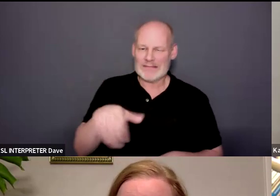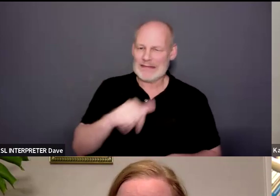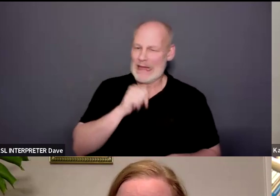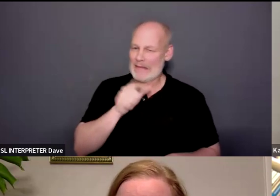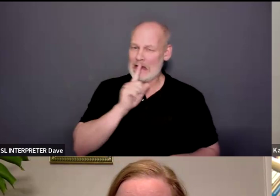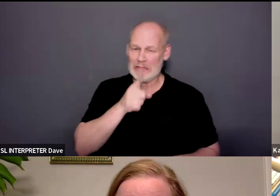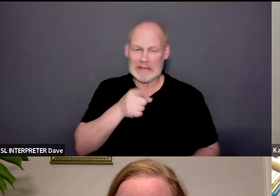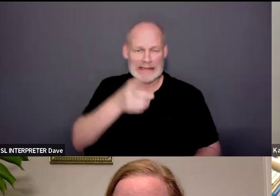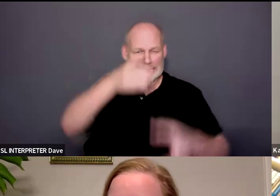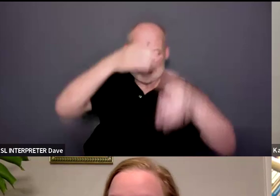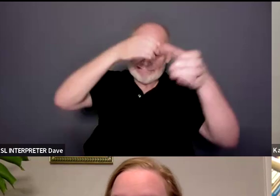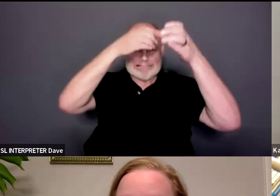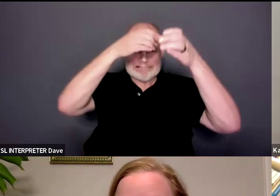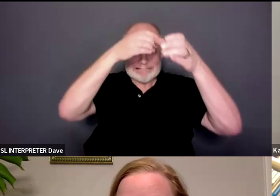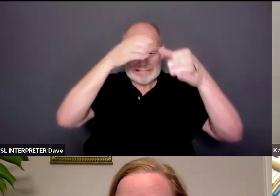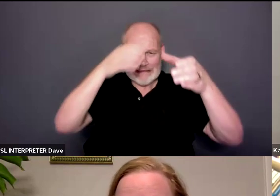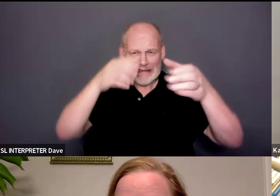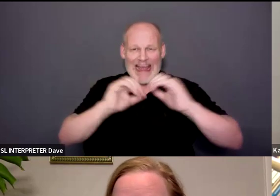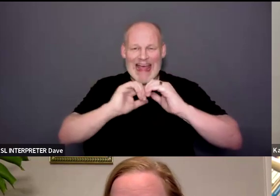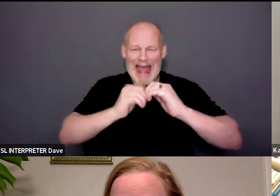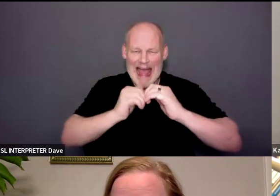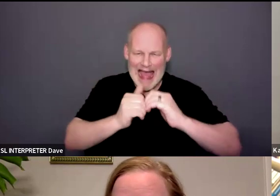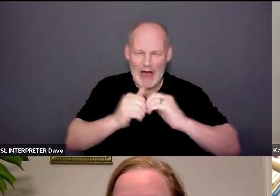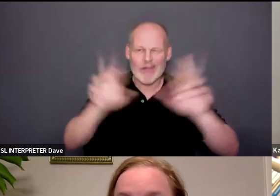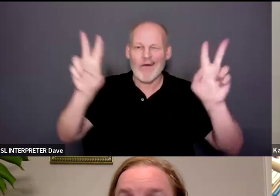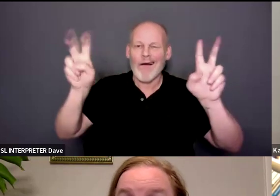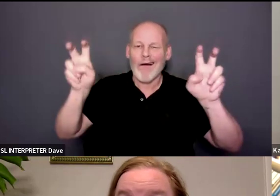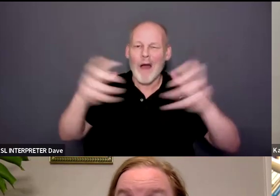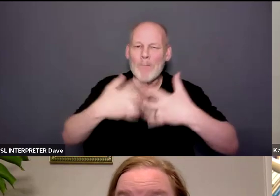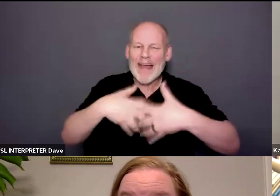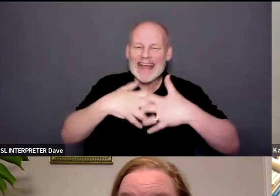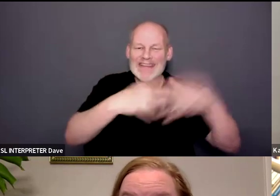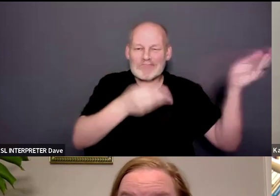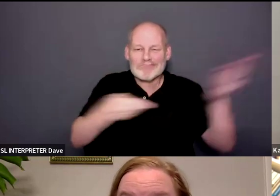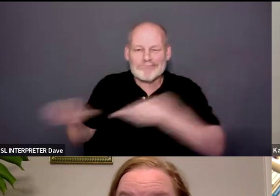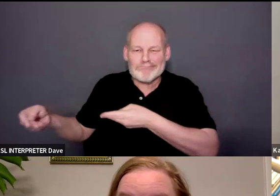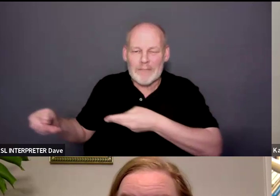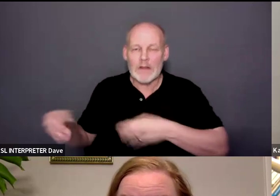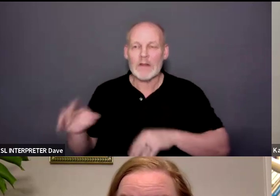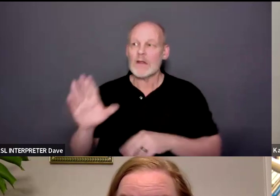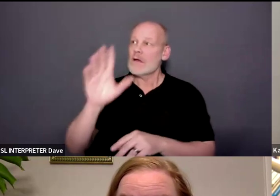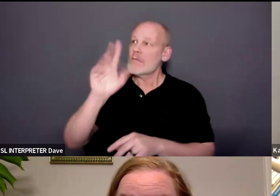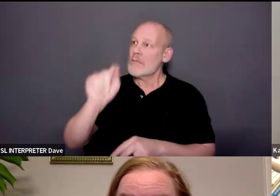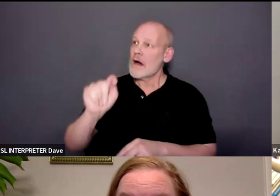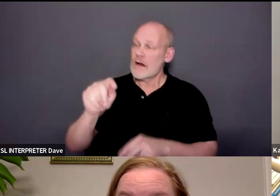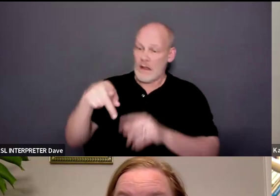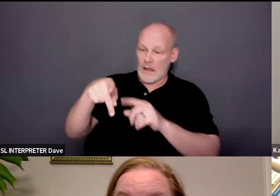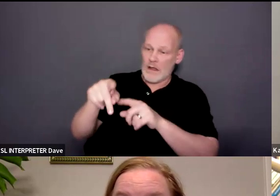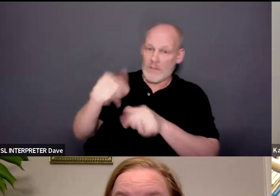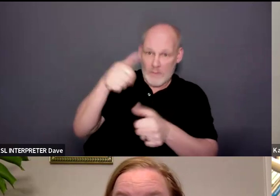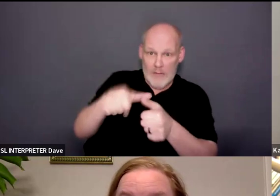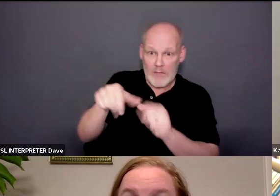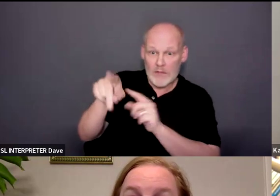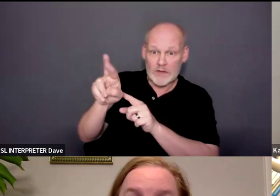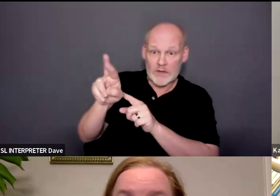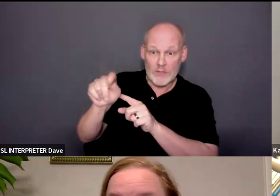the like the mechanism of how it works, but you would eat that protein and that